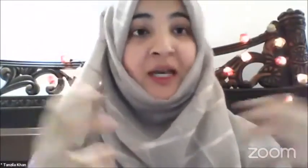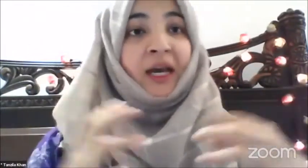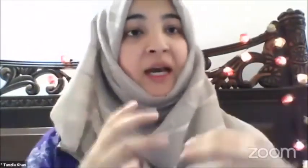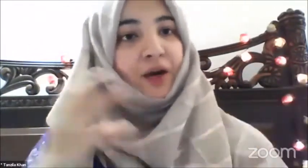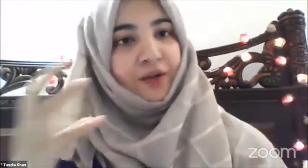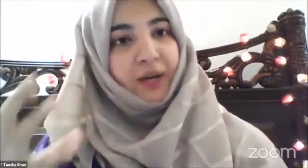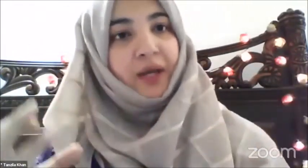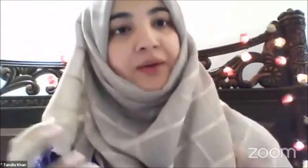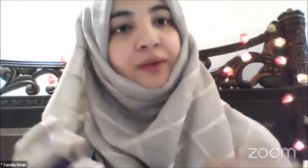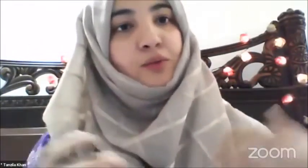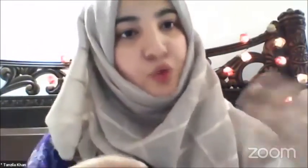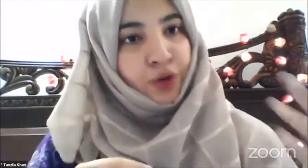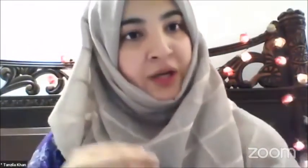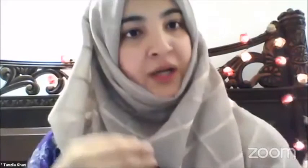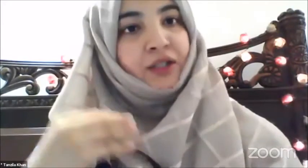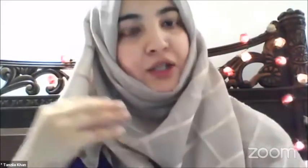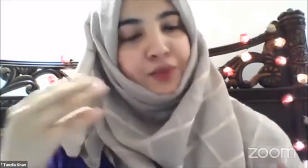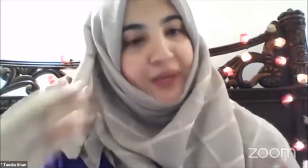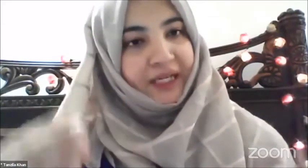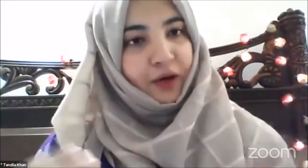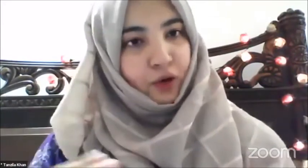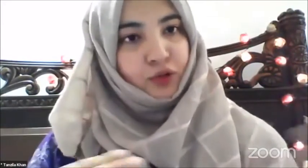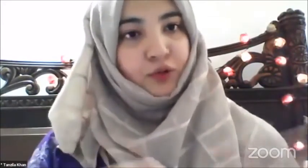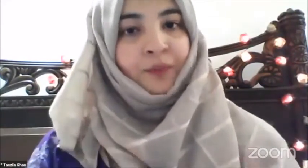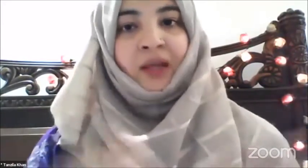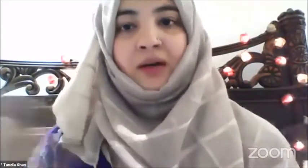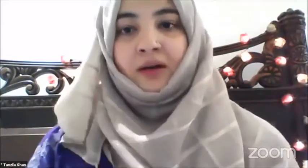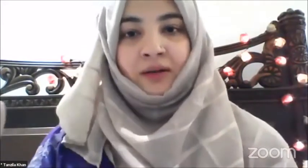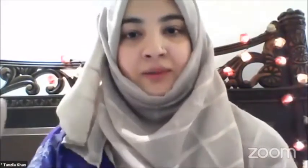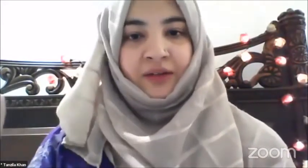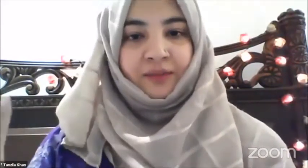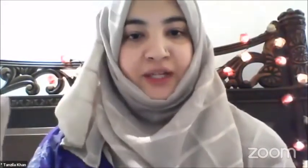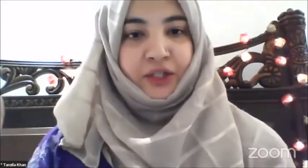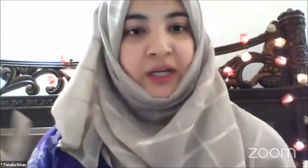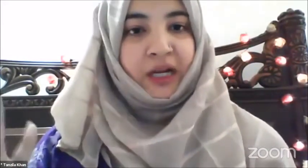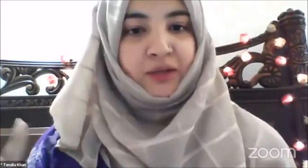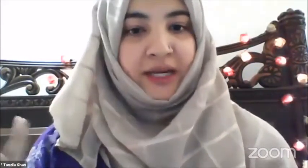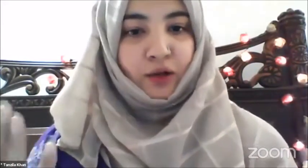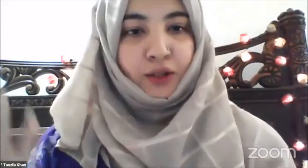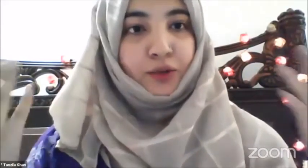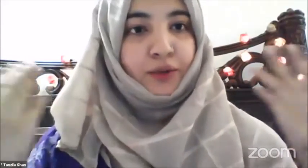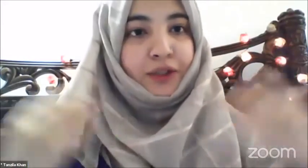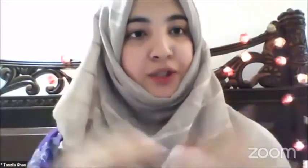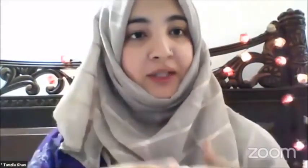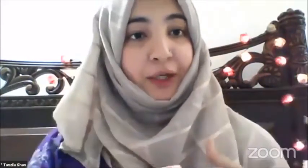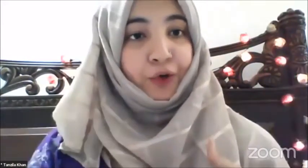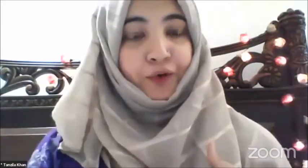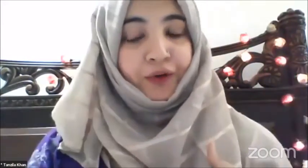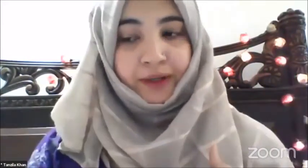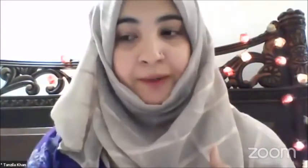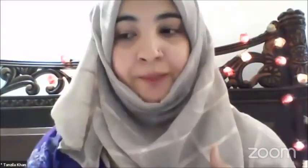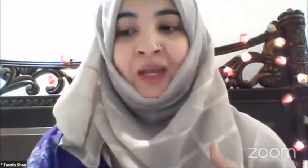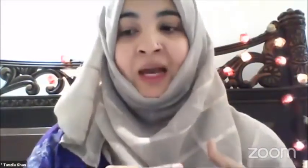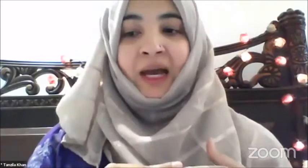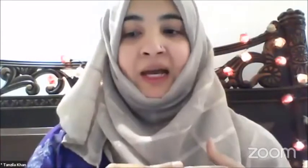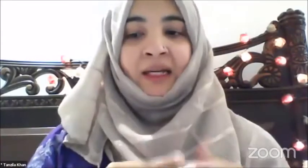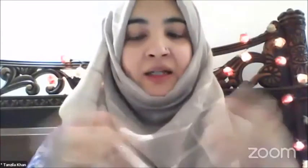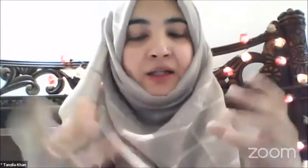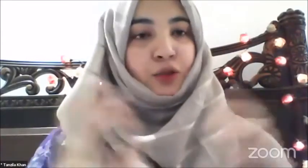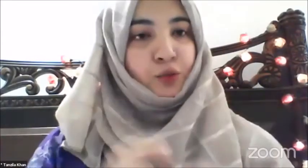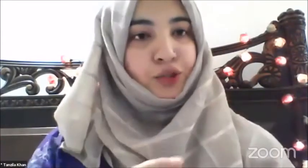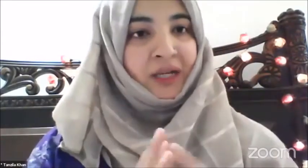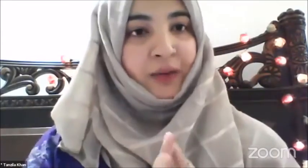is. And now we're coming up with more such media also. If my chair allows, I can also share the link over here. And